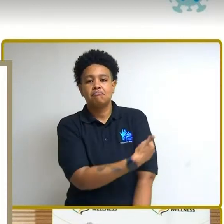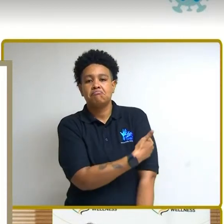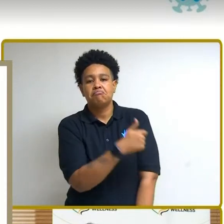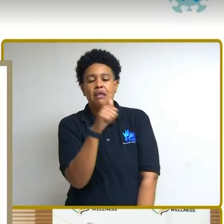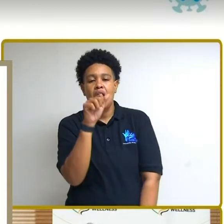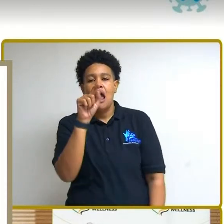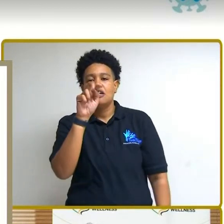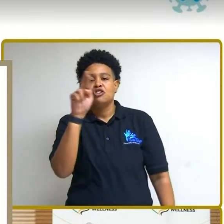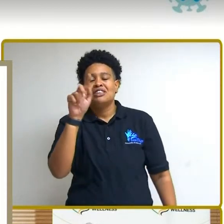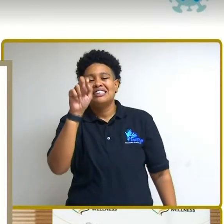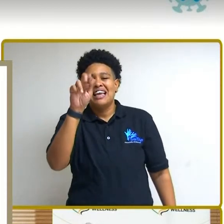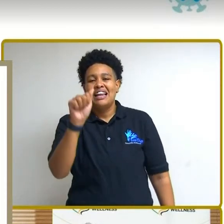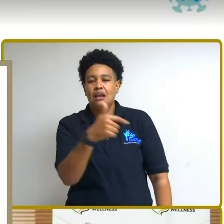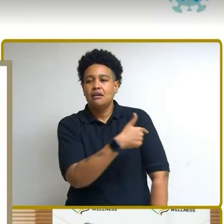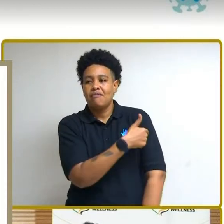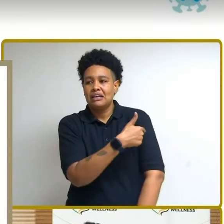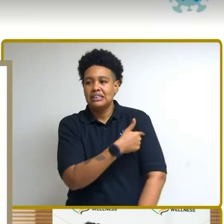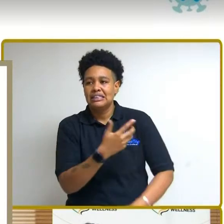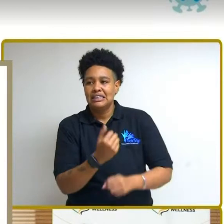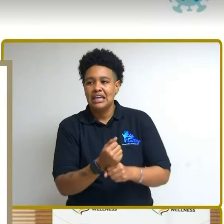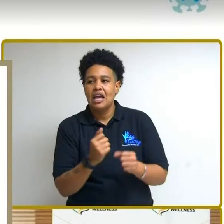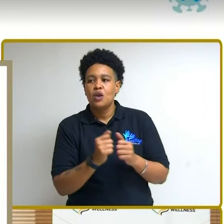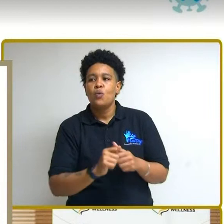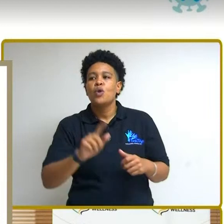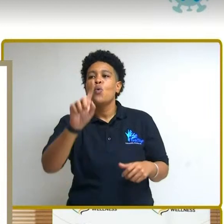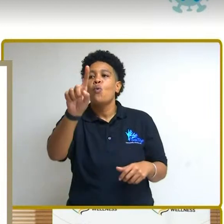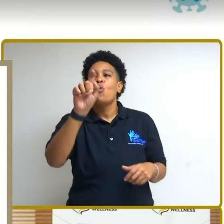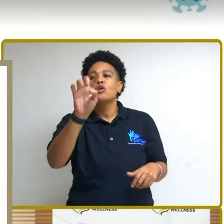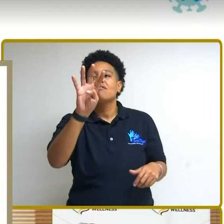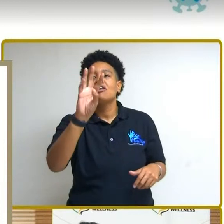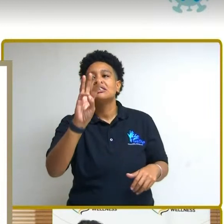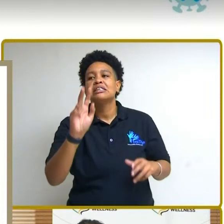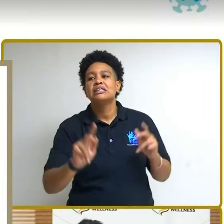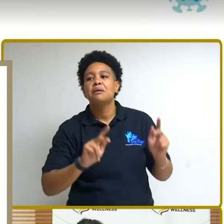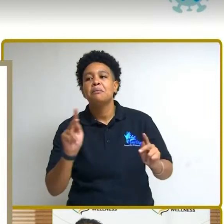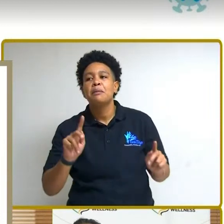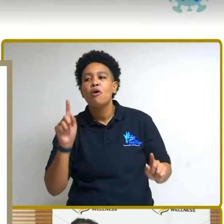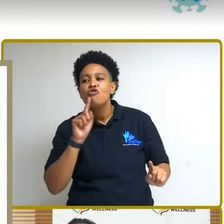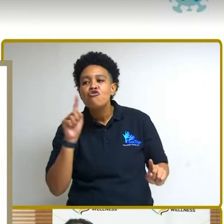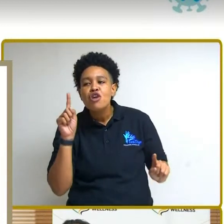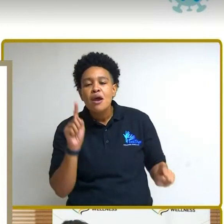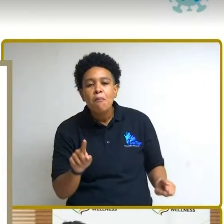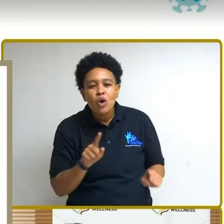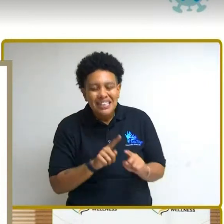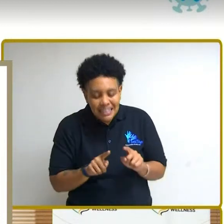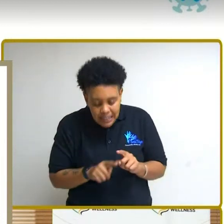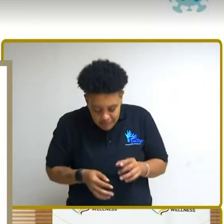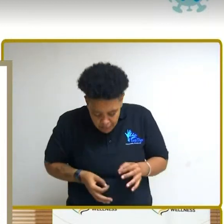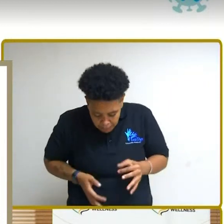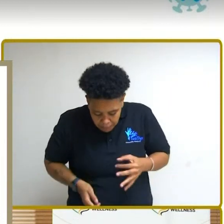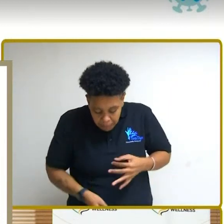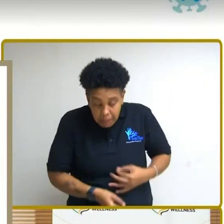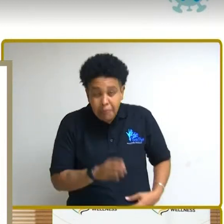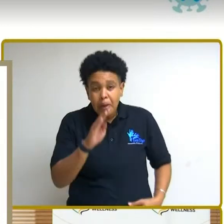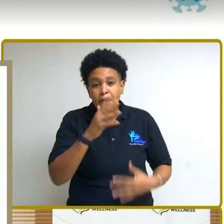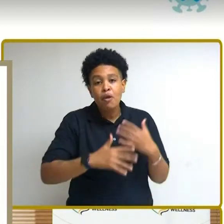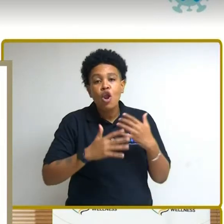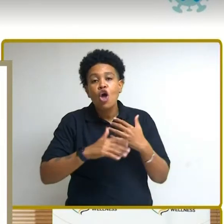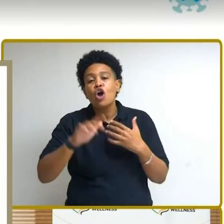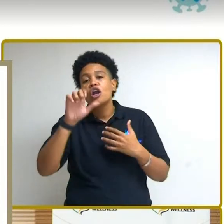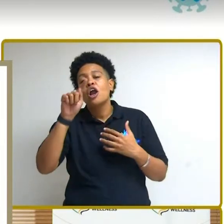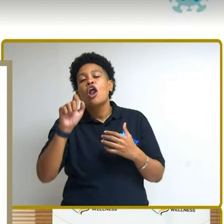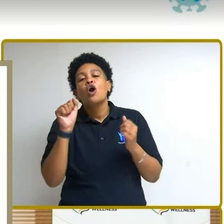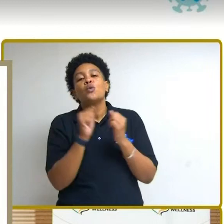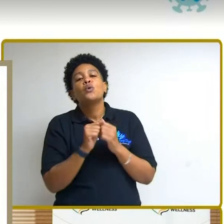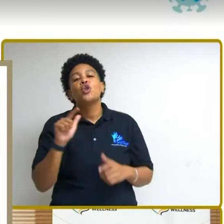AstraZeneca COVID-19 vaccine, with 146 reports of the very rare events of blood clots with